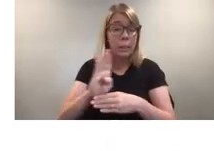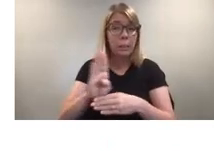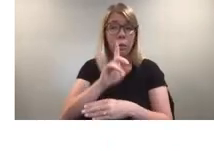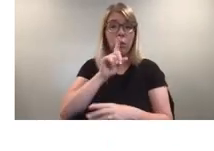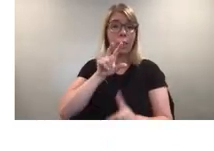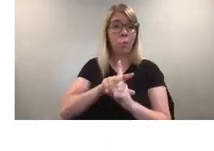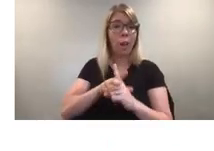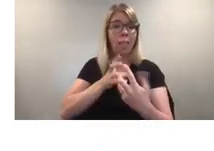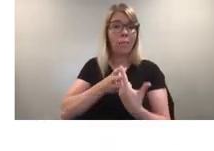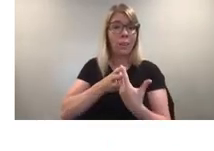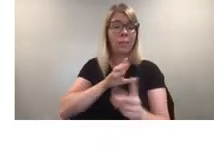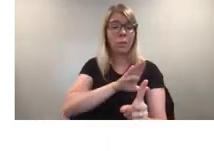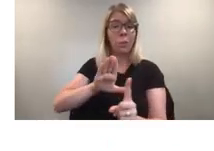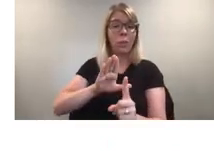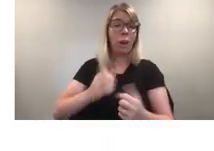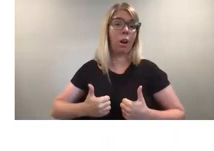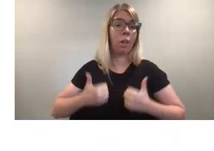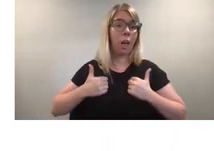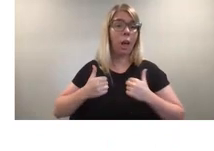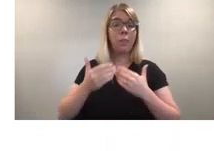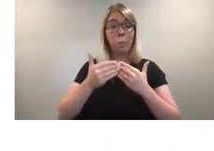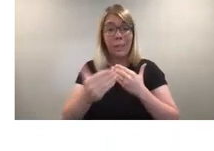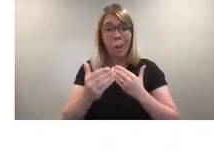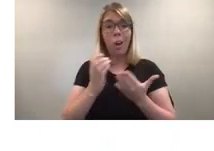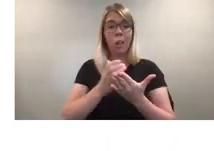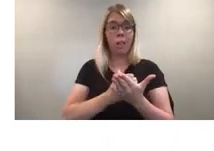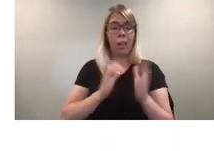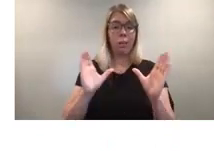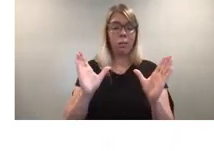their lives beyond maybe that classroom, real world application.